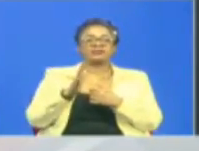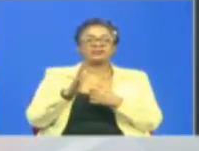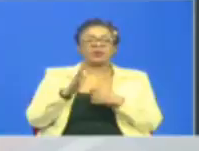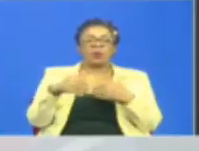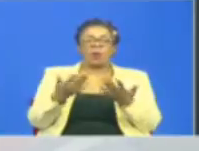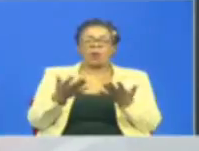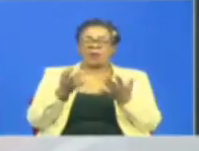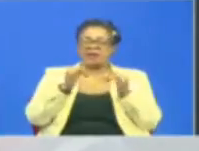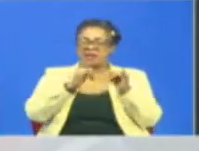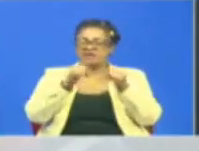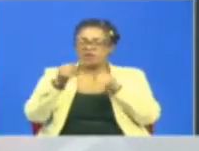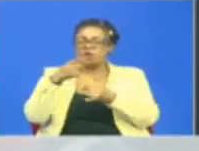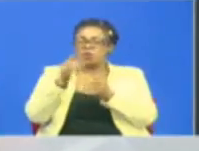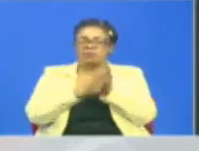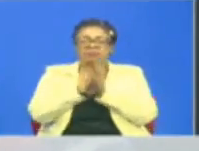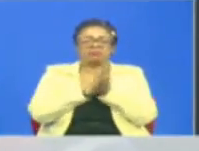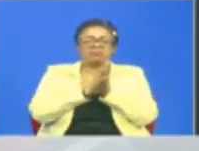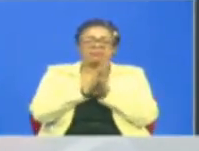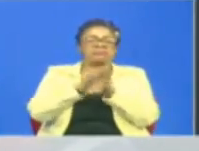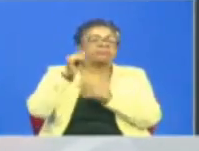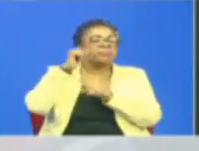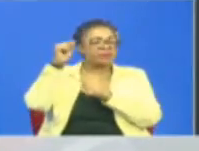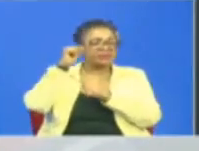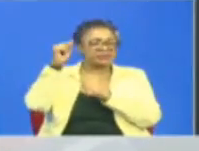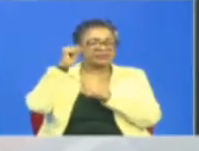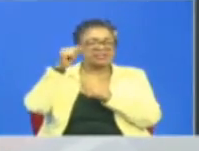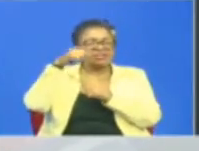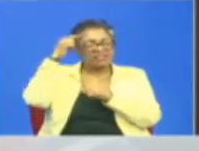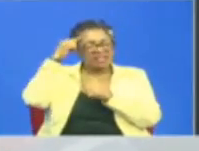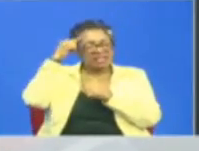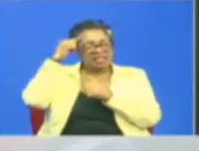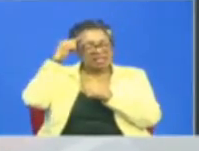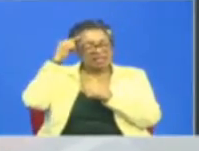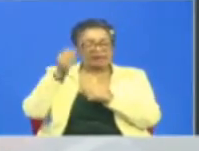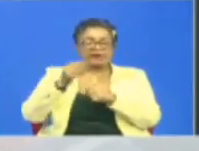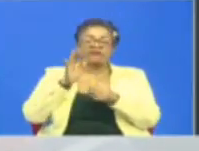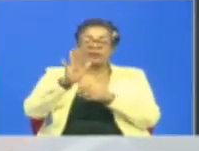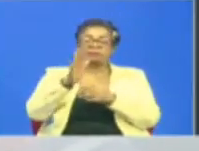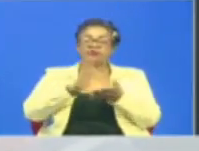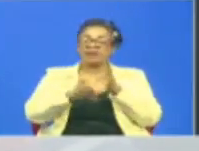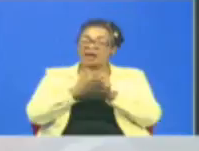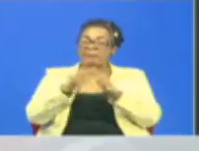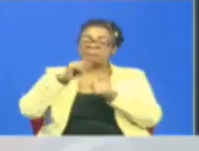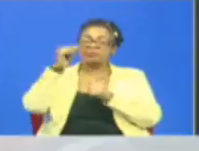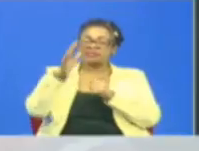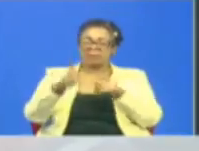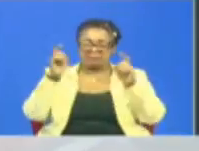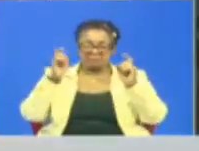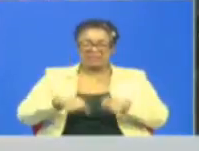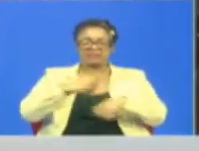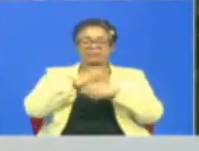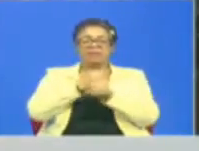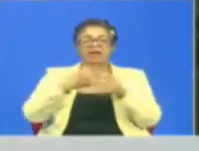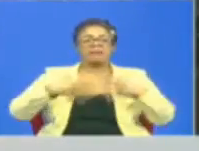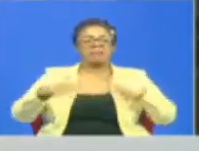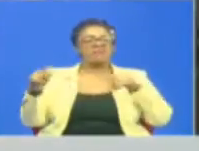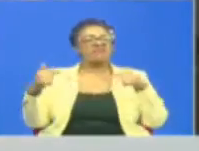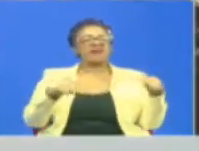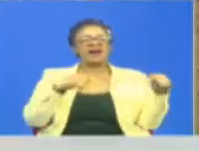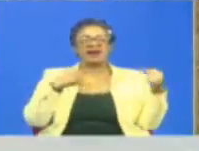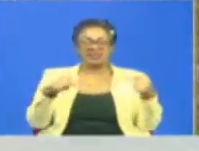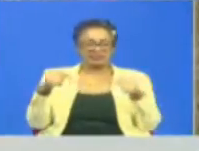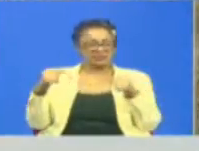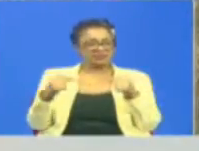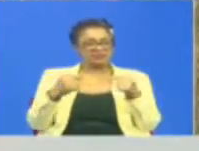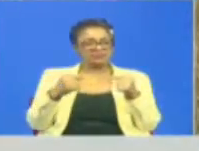political ambitions. And people who believe that for you to be a serious politician, you must make people fight. Natembeya says